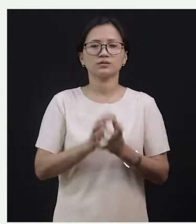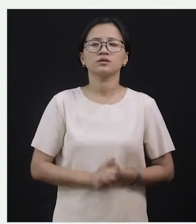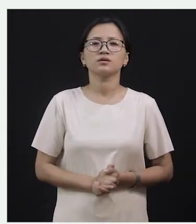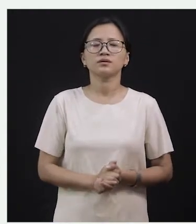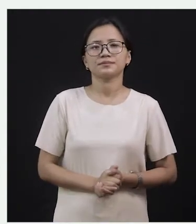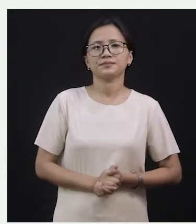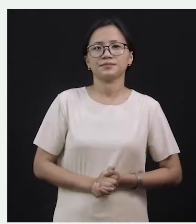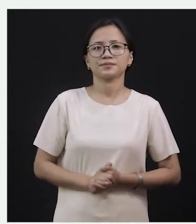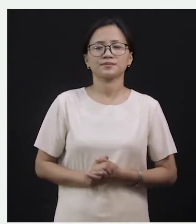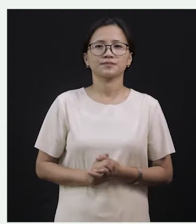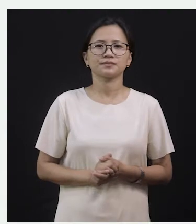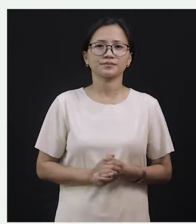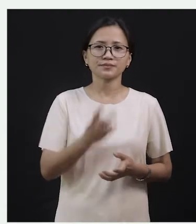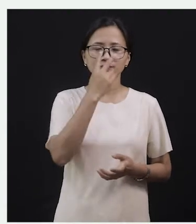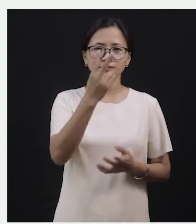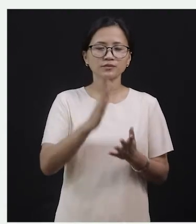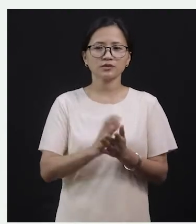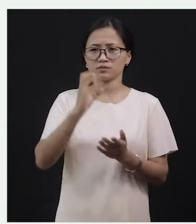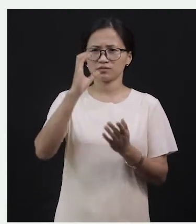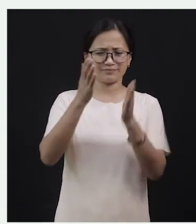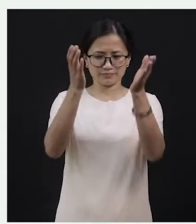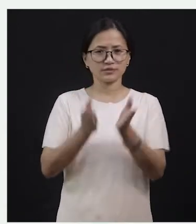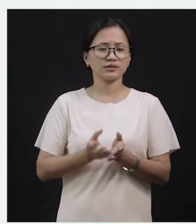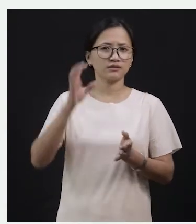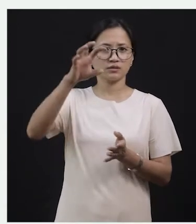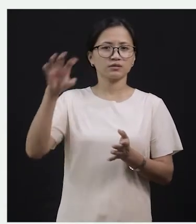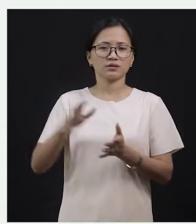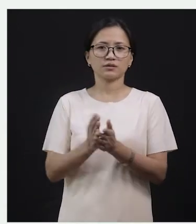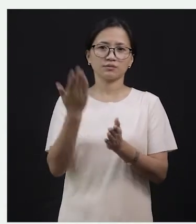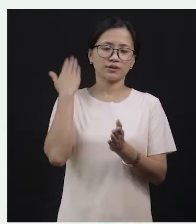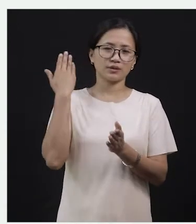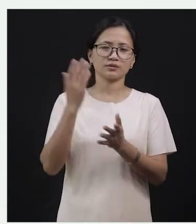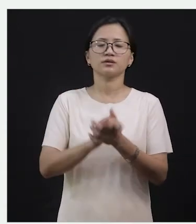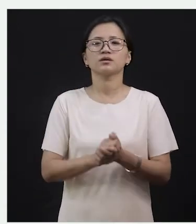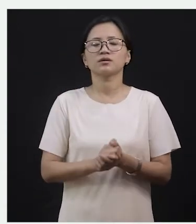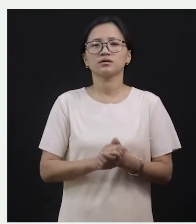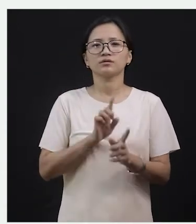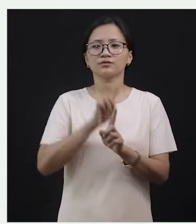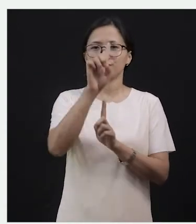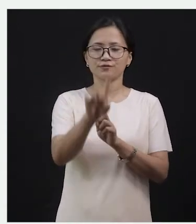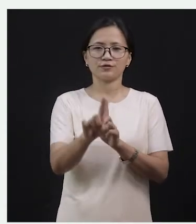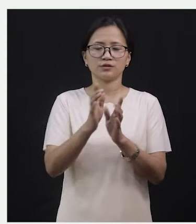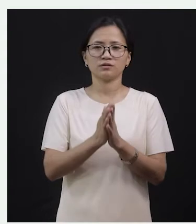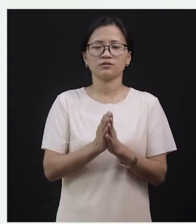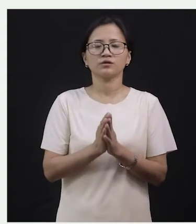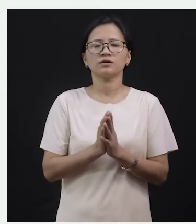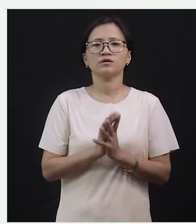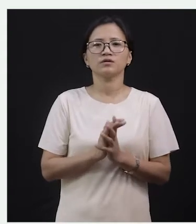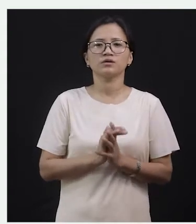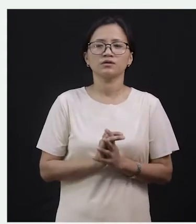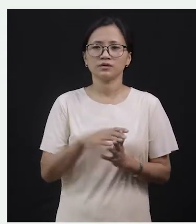rotate the globe and see the countries that are at the back as well as the countries that are in towards